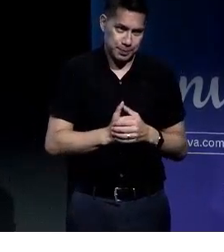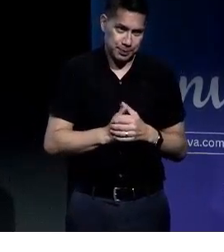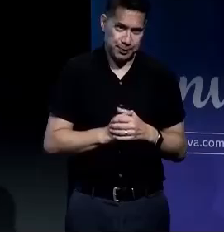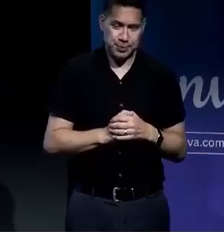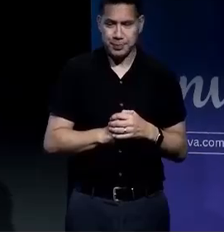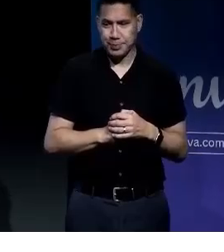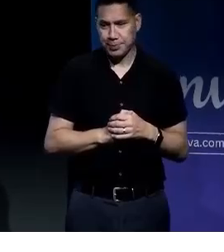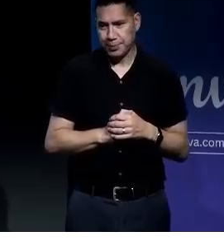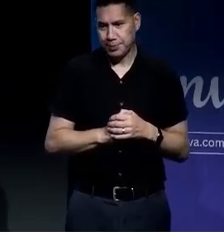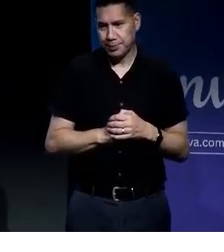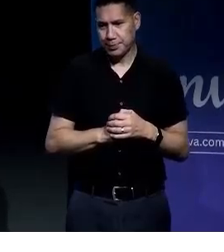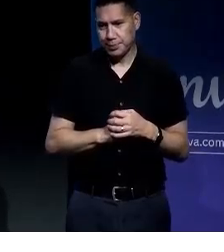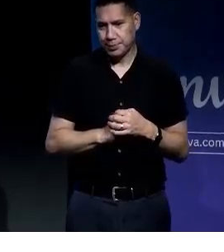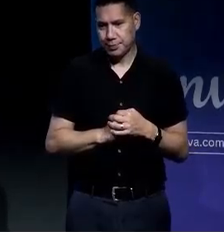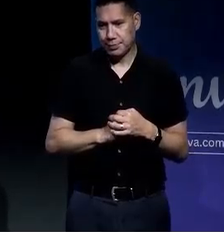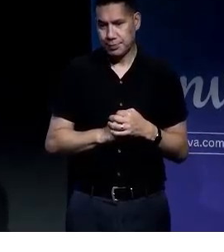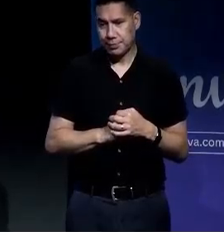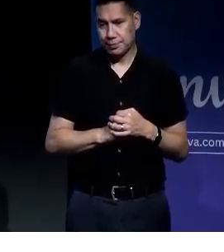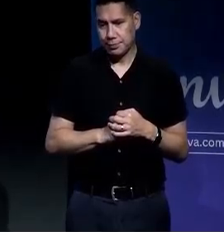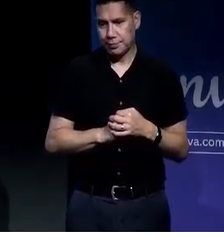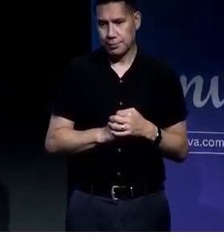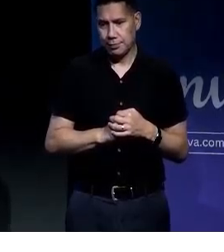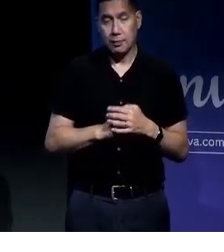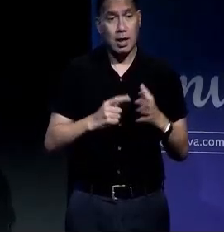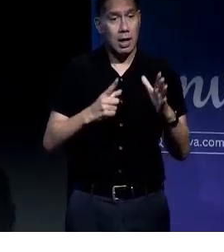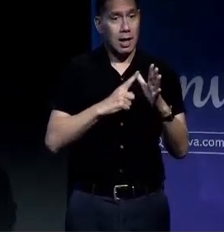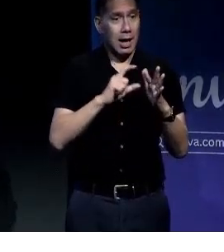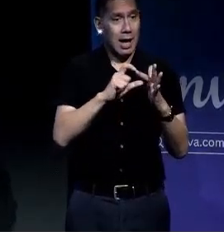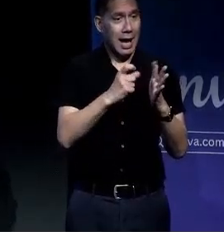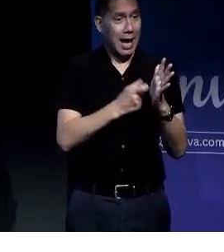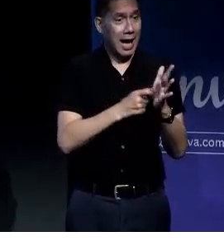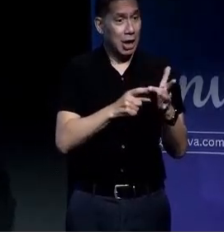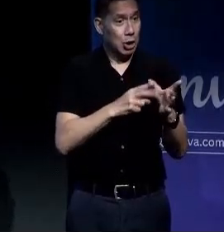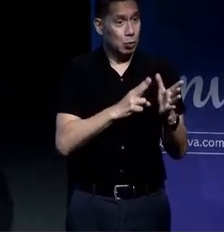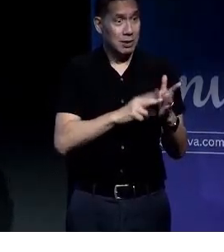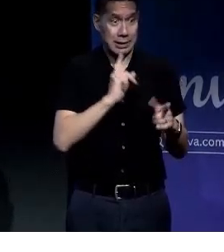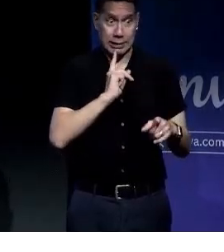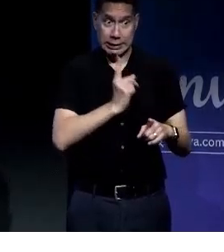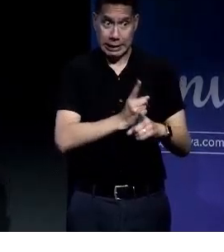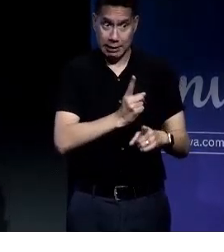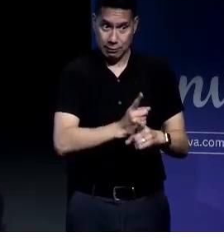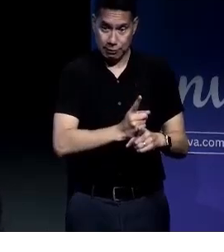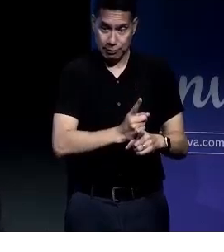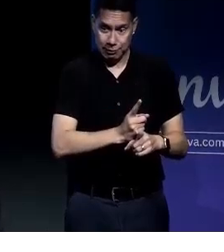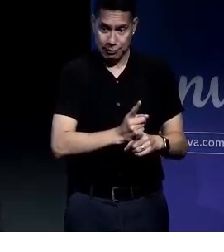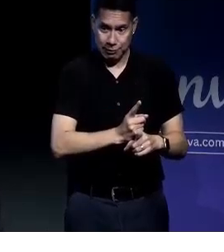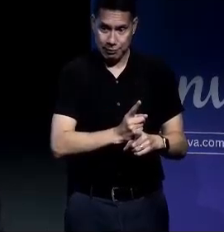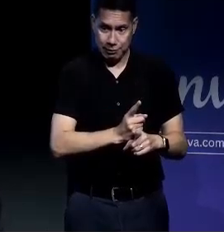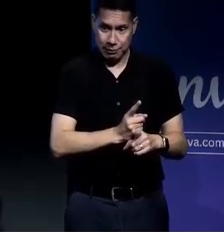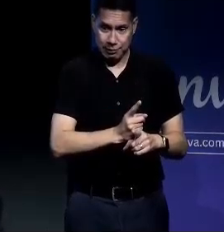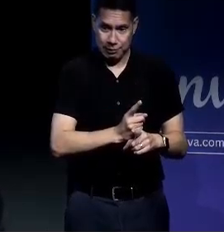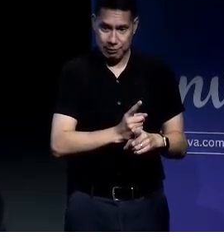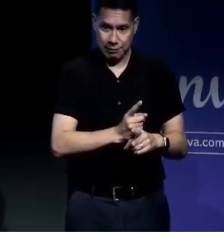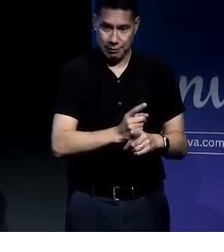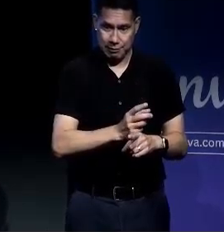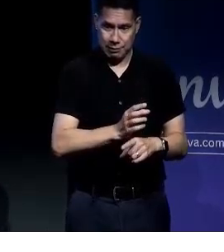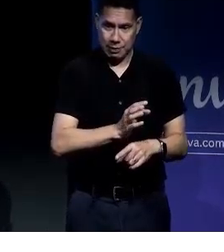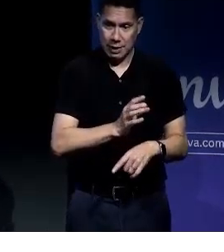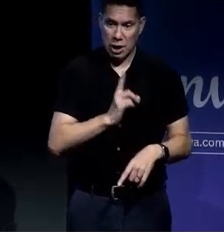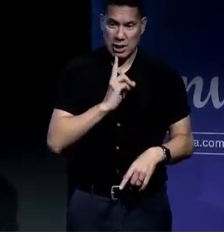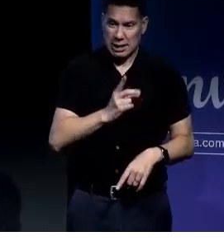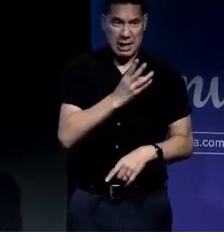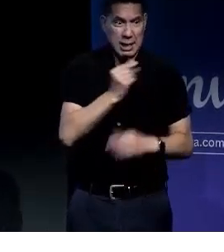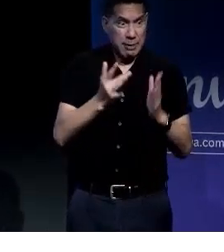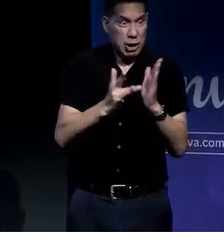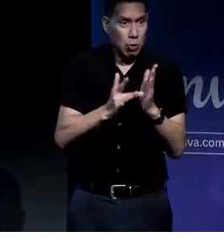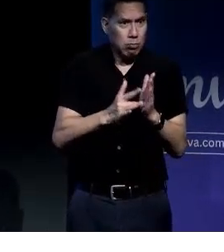So Adrian said, Adrian said, Donna will say something technical. I'm like, I didn't